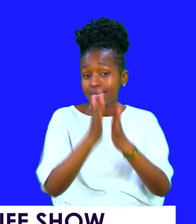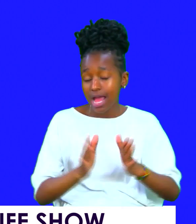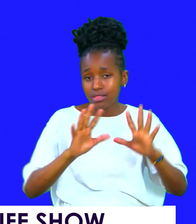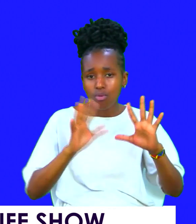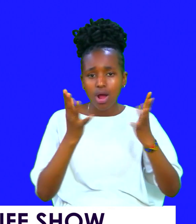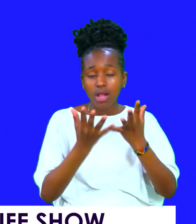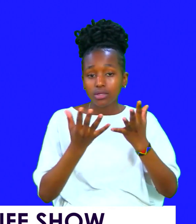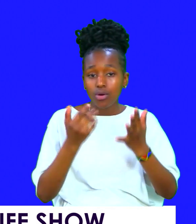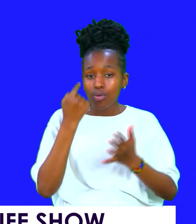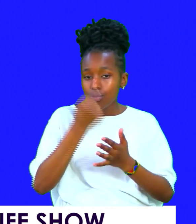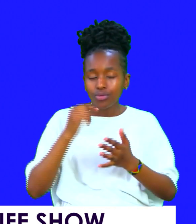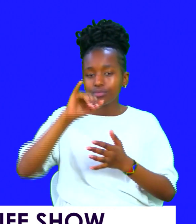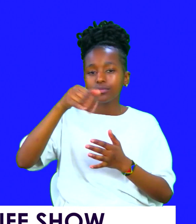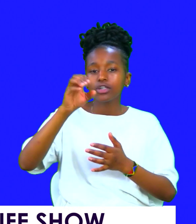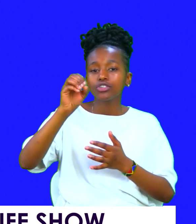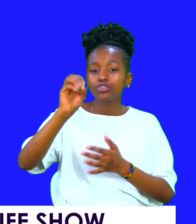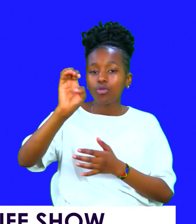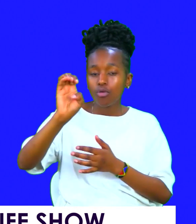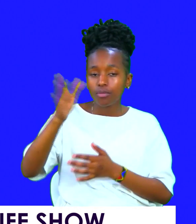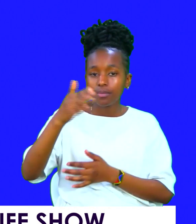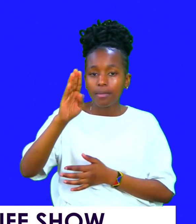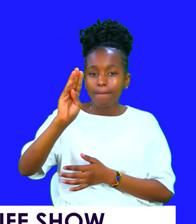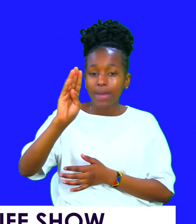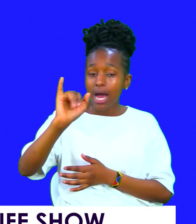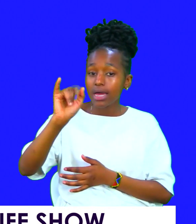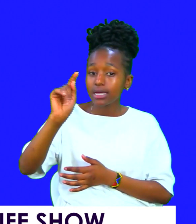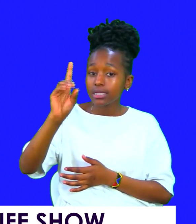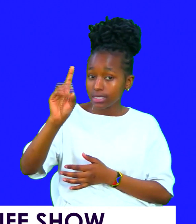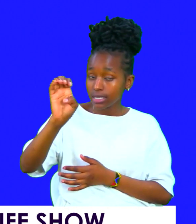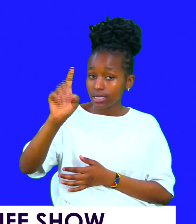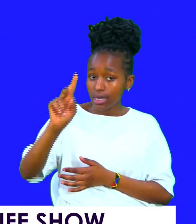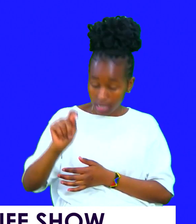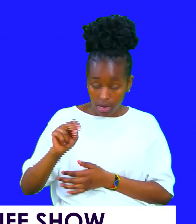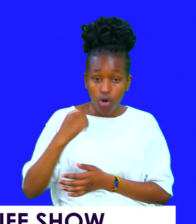Yes, Joe Biden, the President of the United States of America.